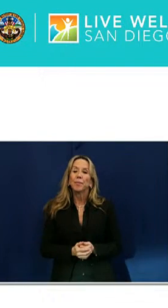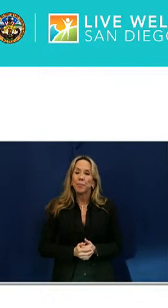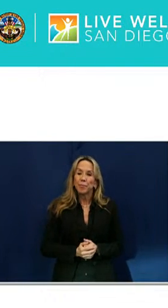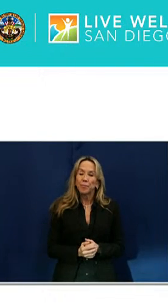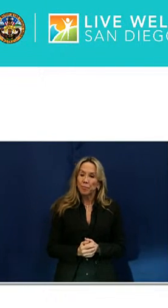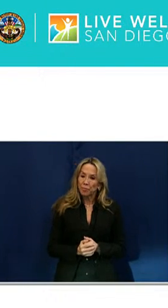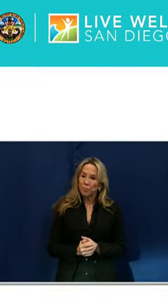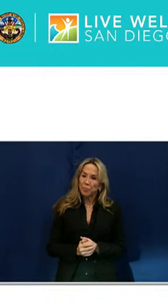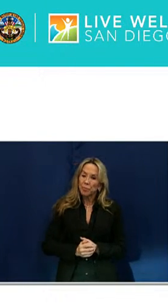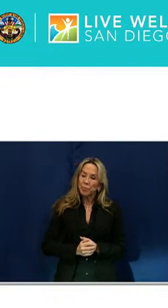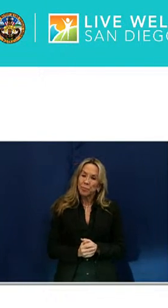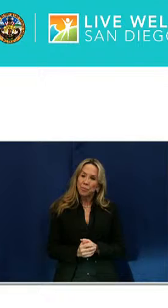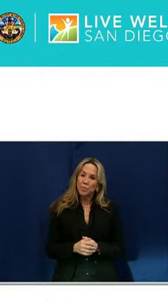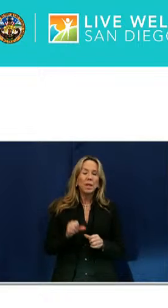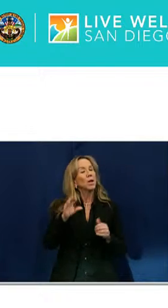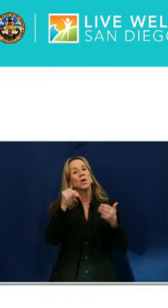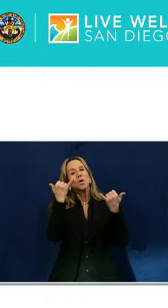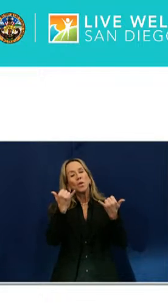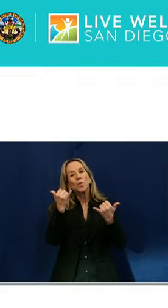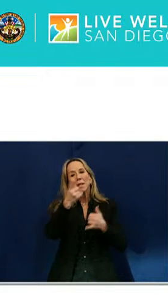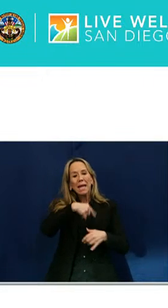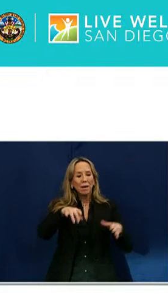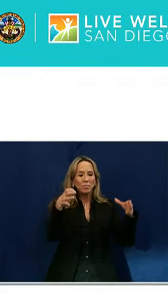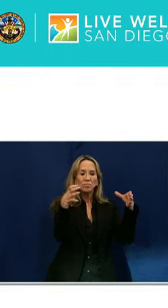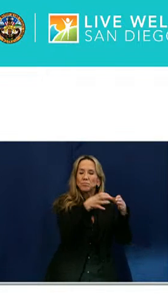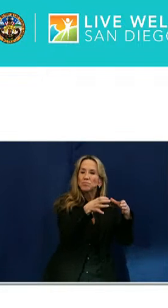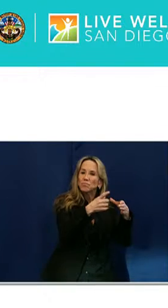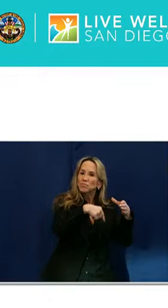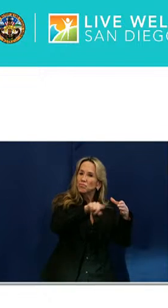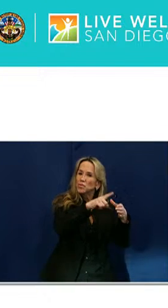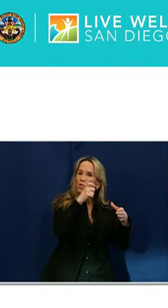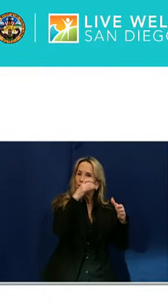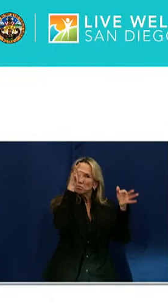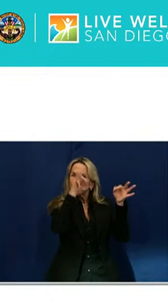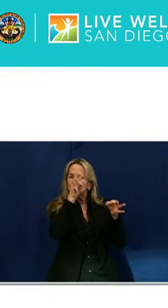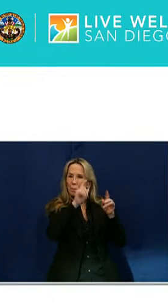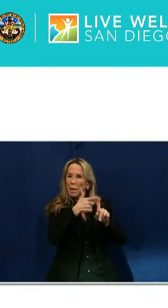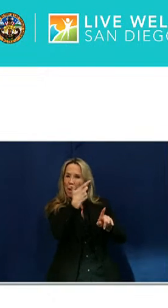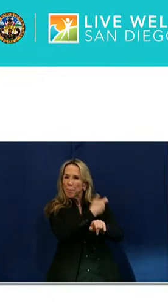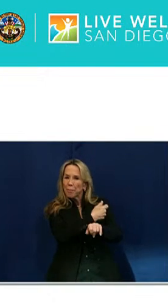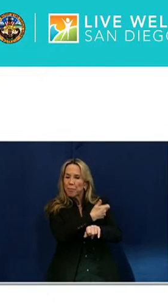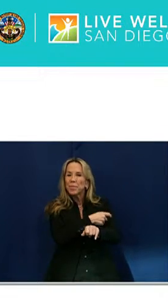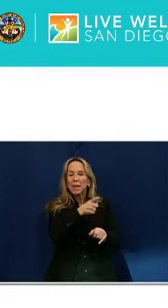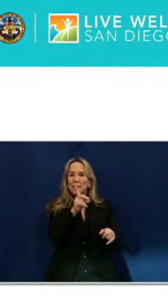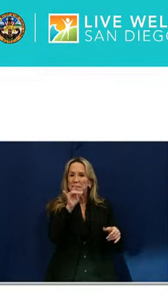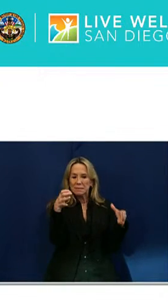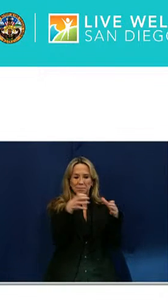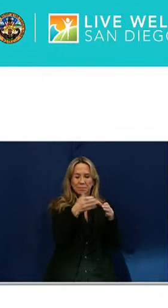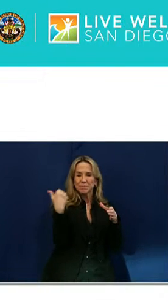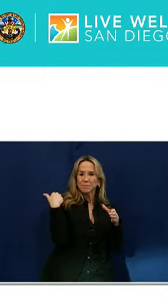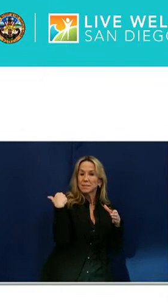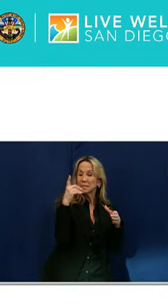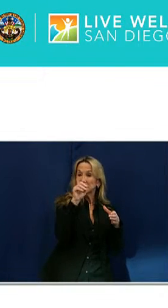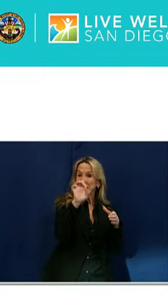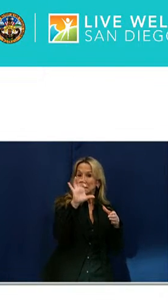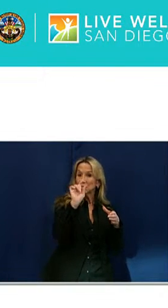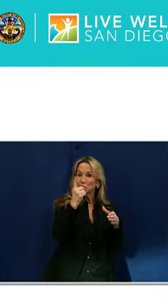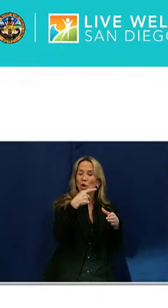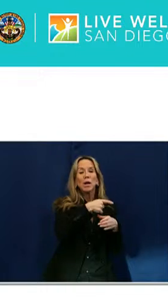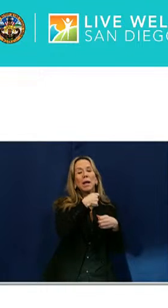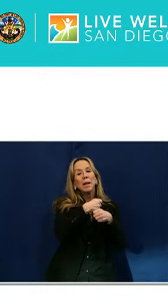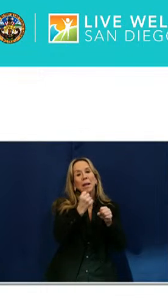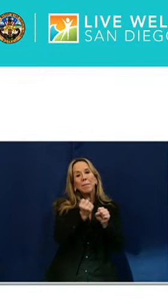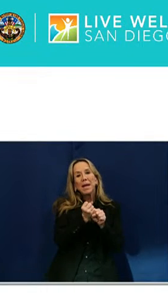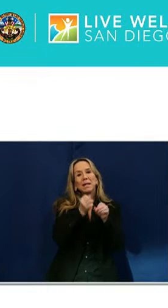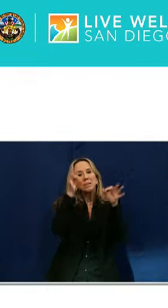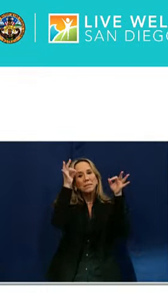or ACIP, has met again on December 1st and only made a determination and recommendations for